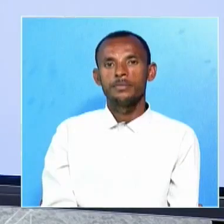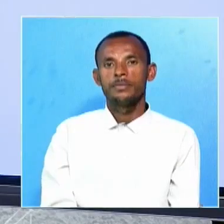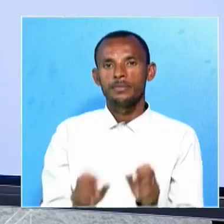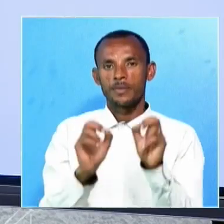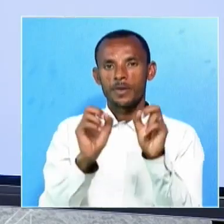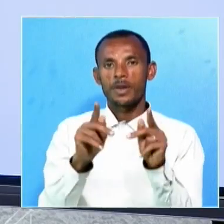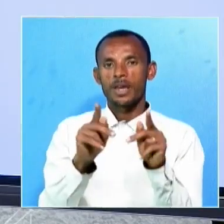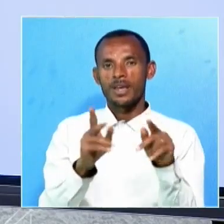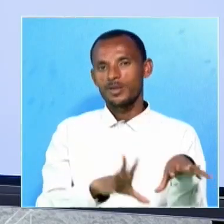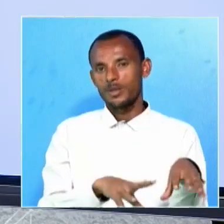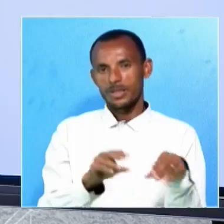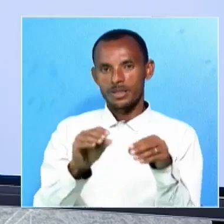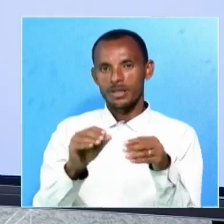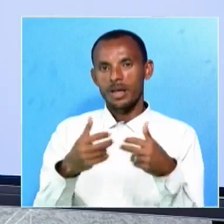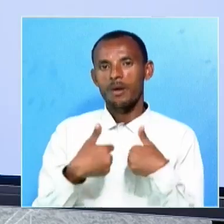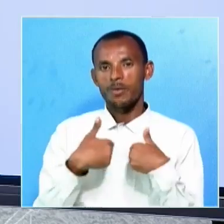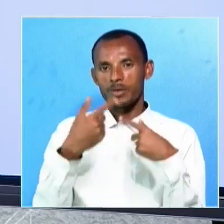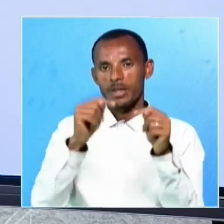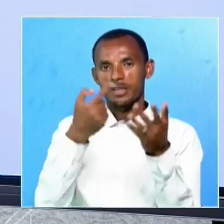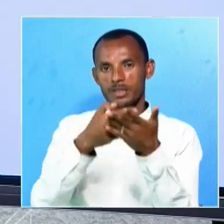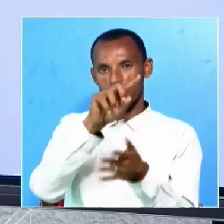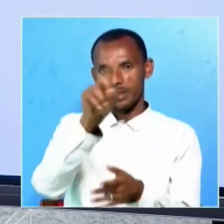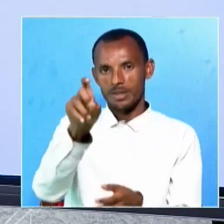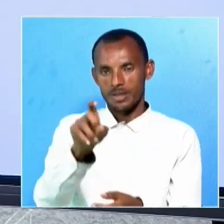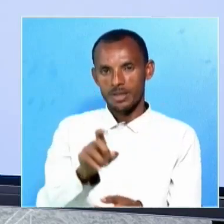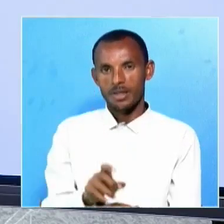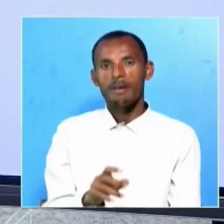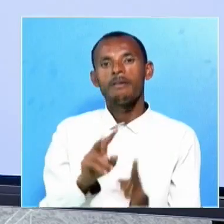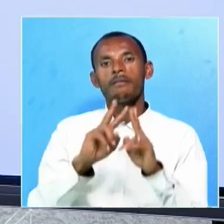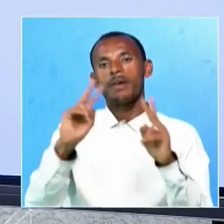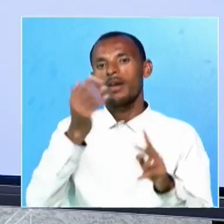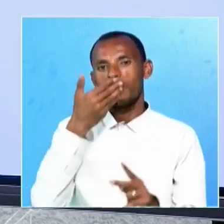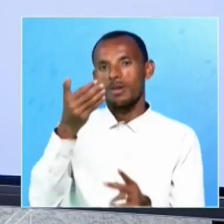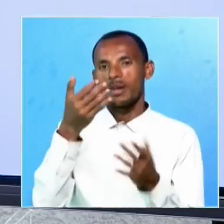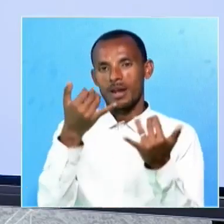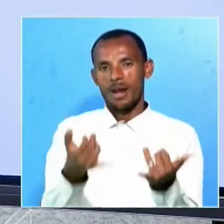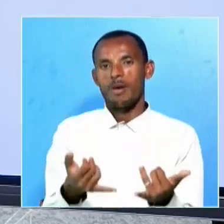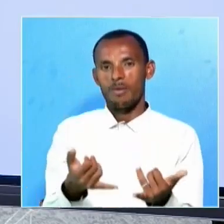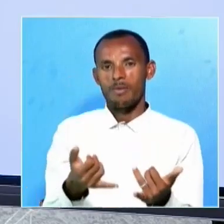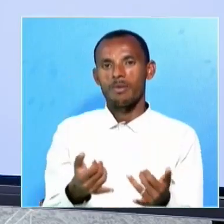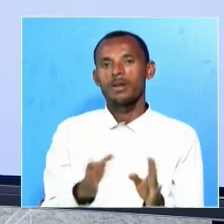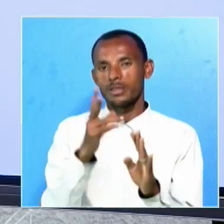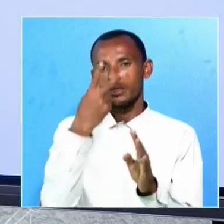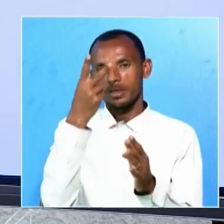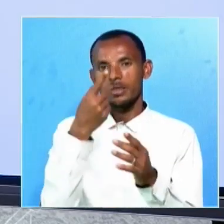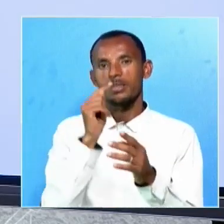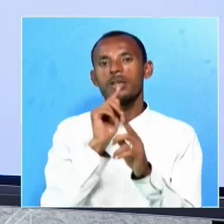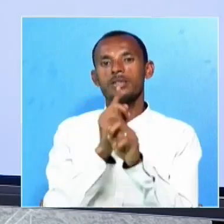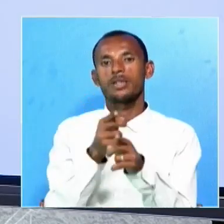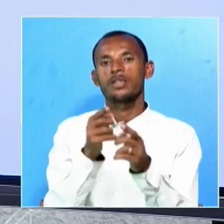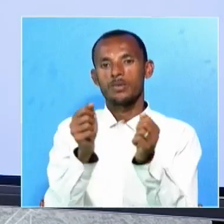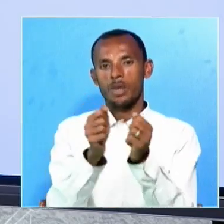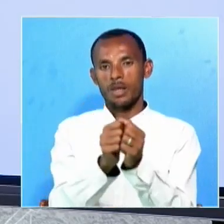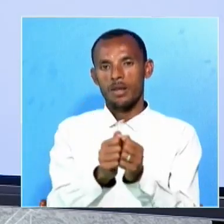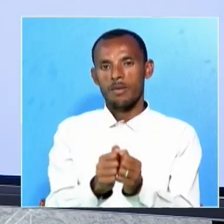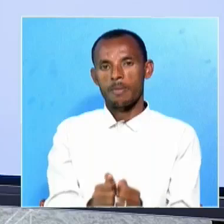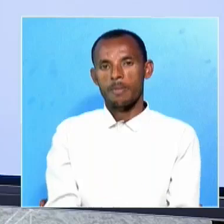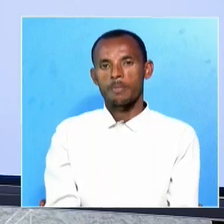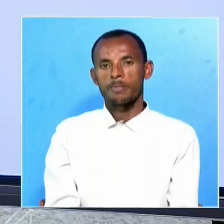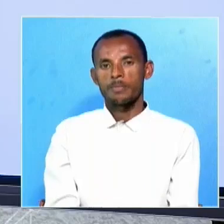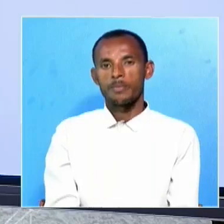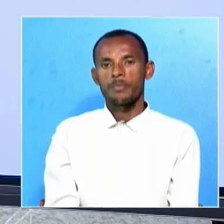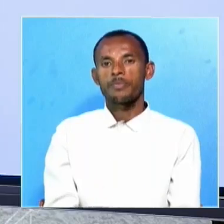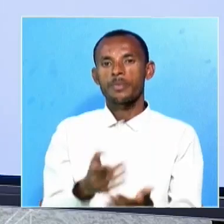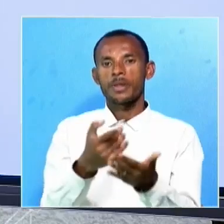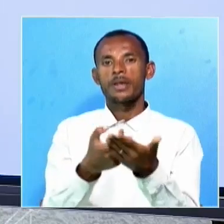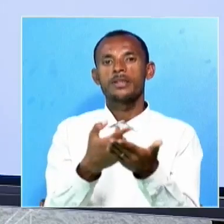Okay, students, have you tried the question? Very nice. Now let's see the answer together.